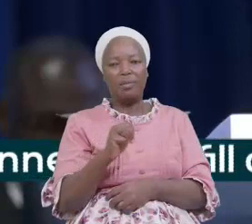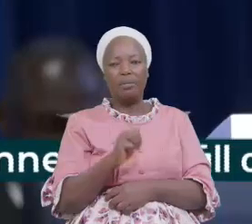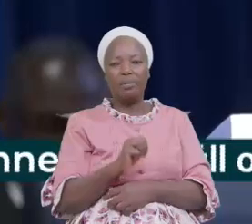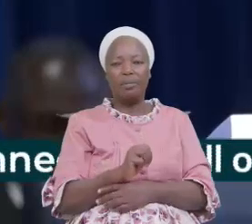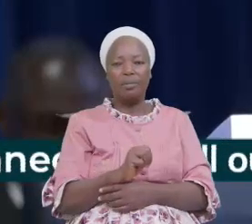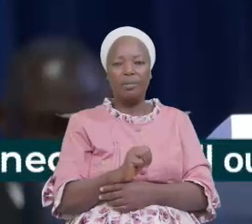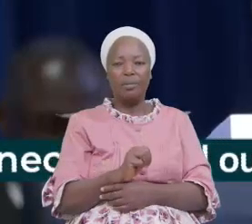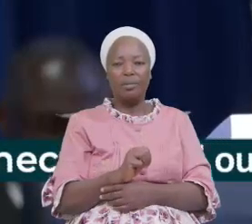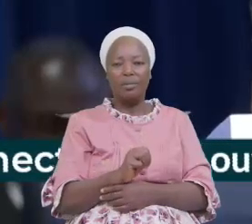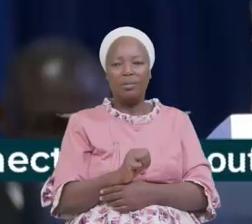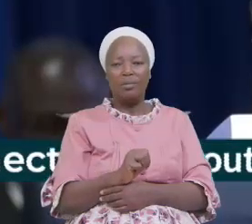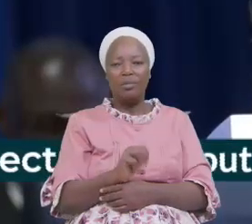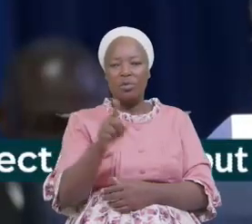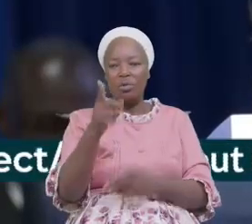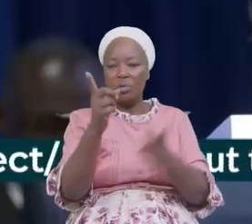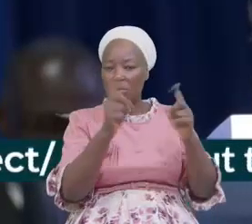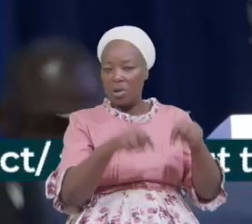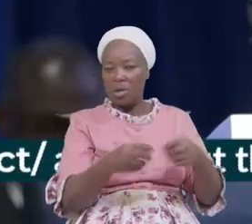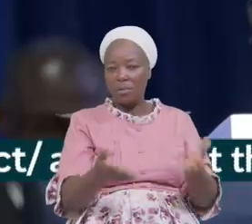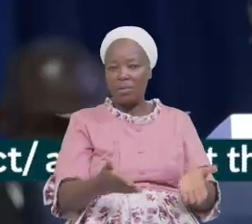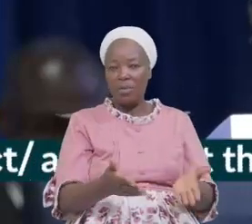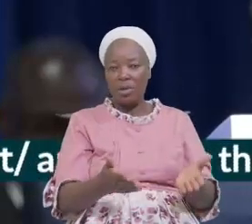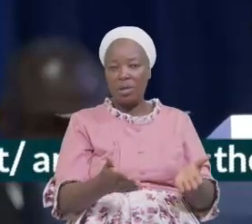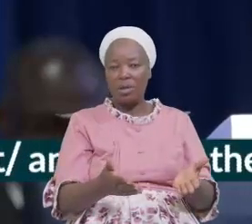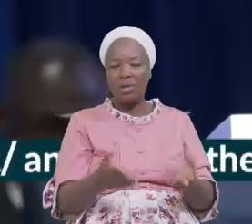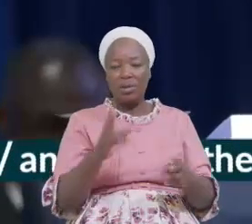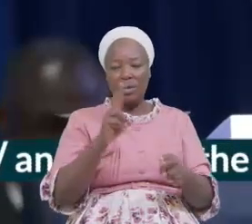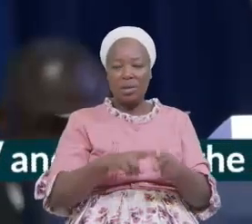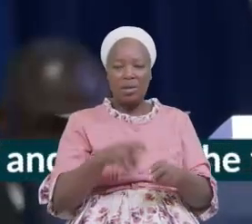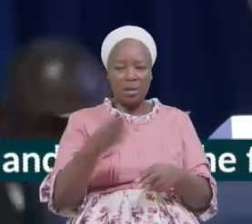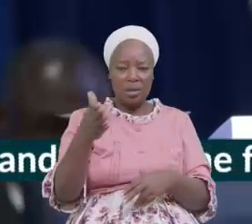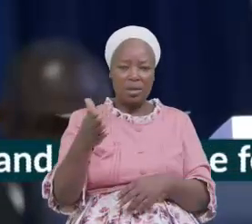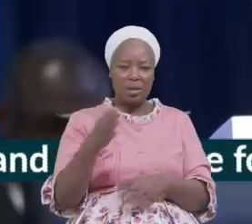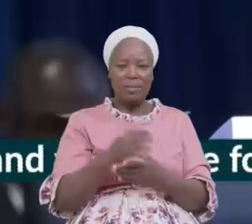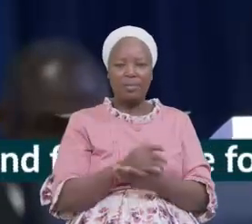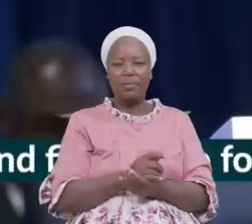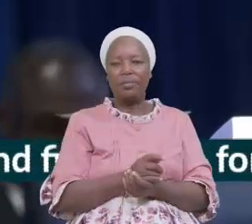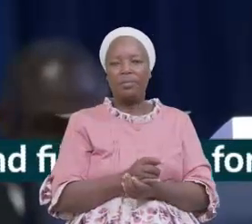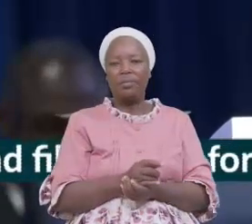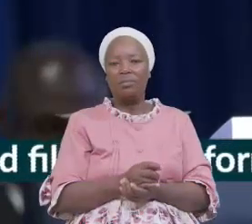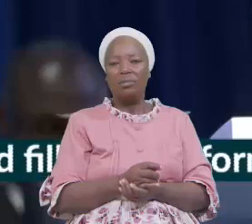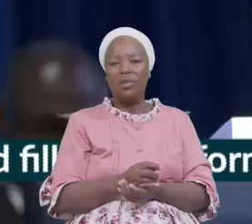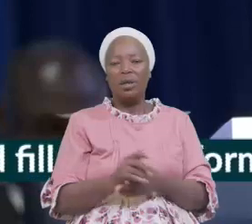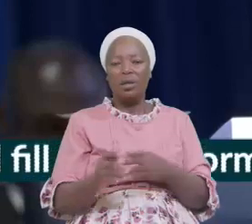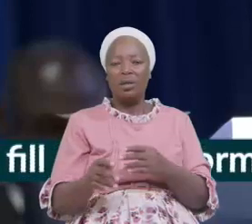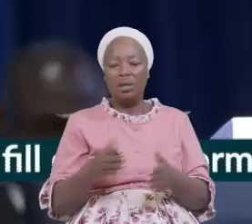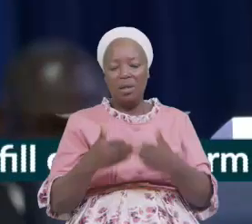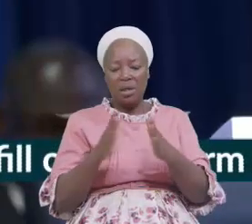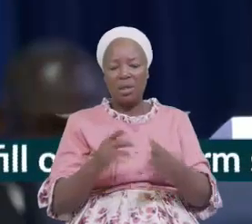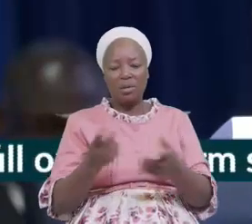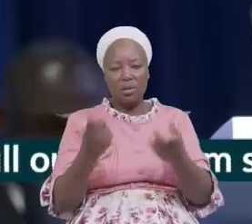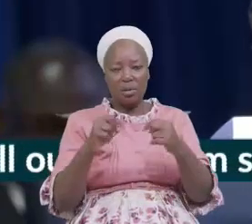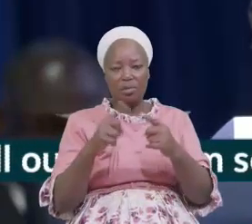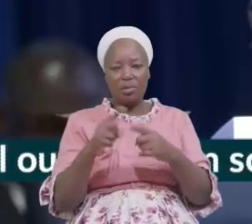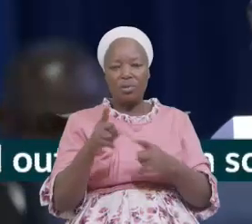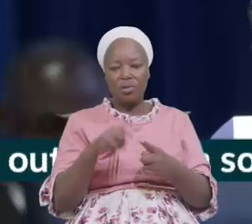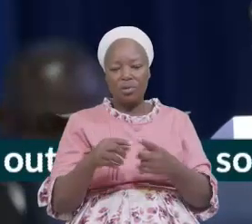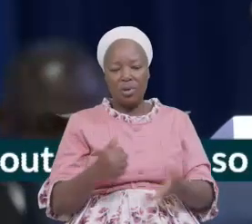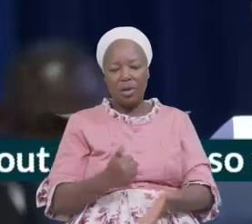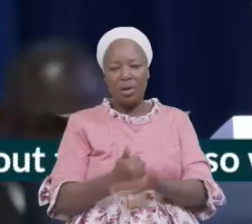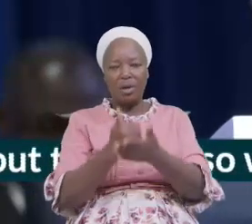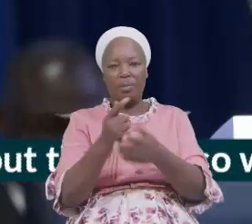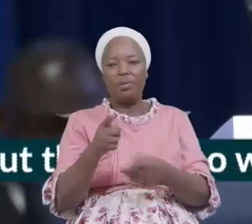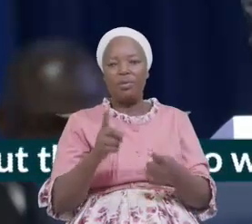You will come here, sit under the pavilions. People will come to you to help you to be able